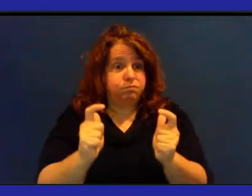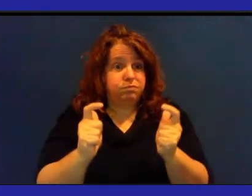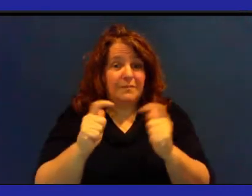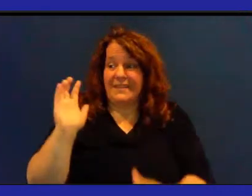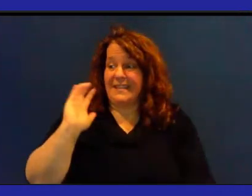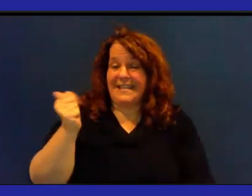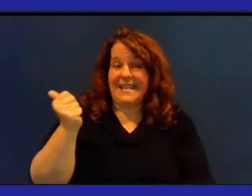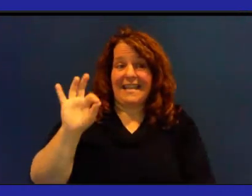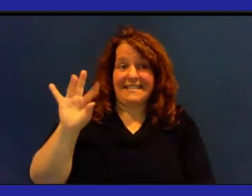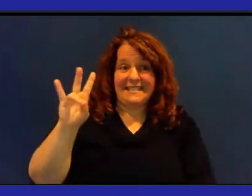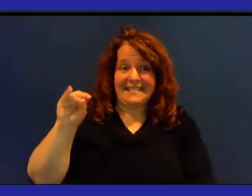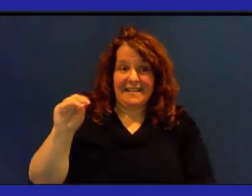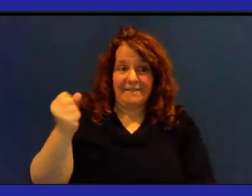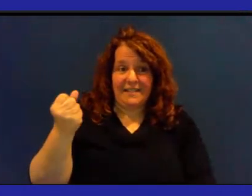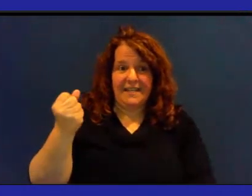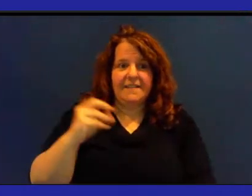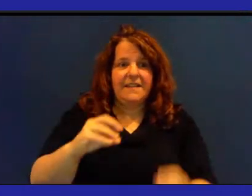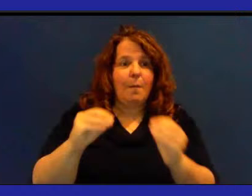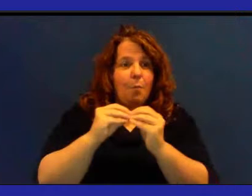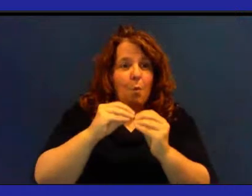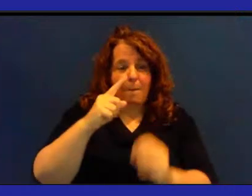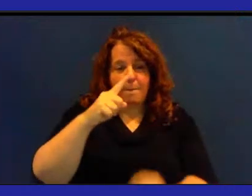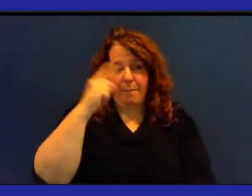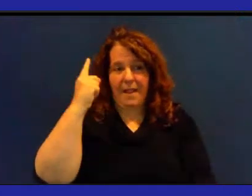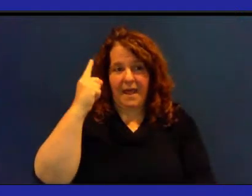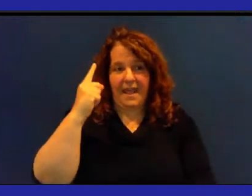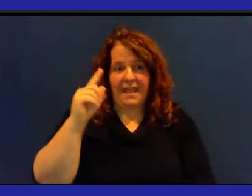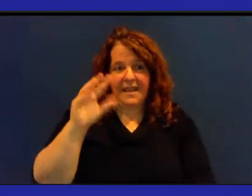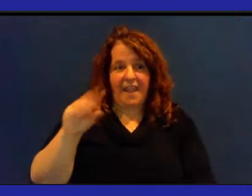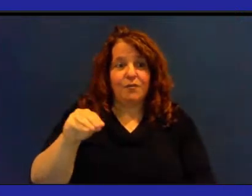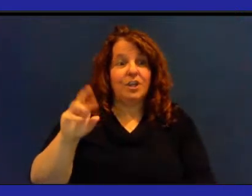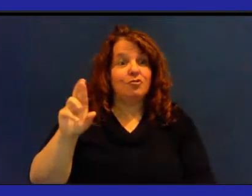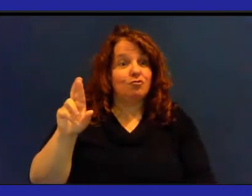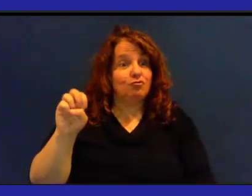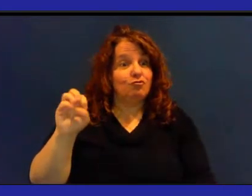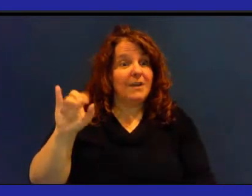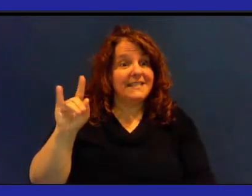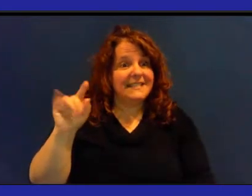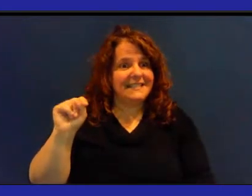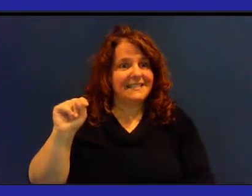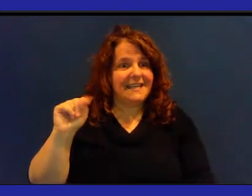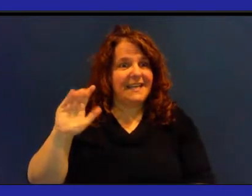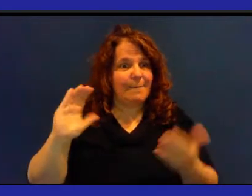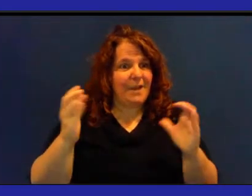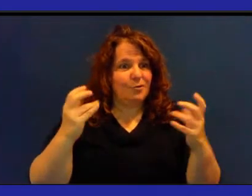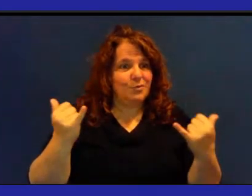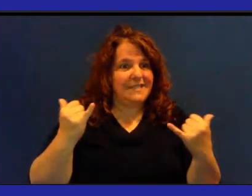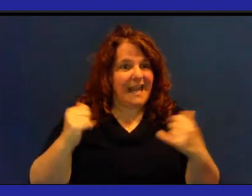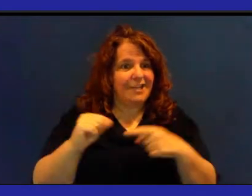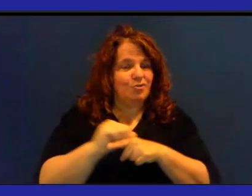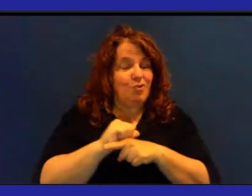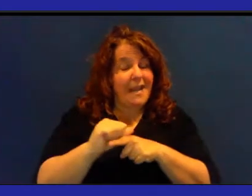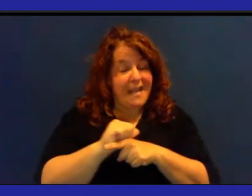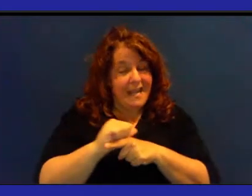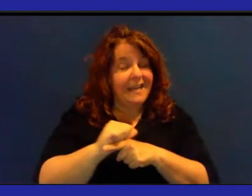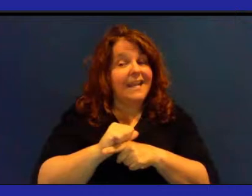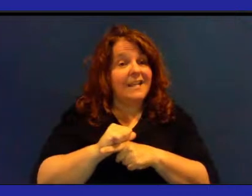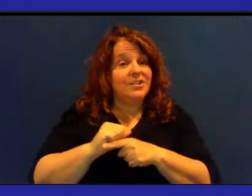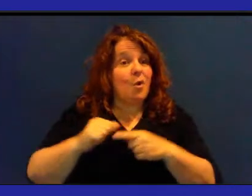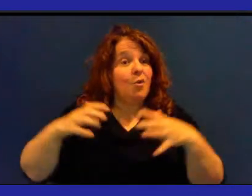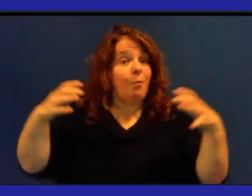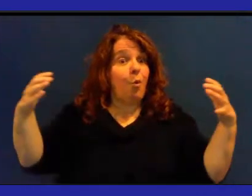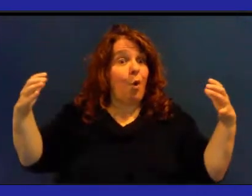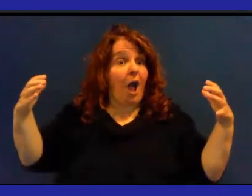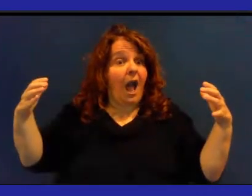more Black or African American residents than there are today in training. And so the pool has been